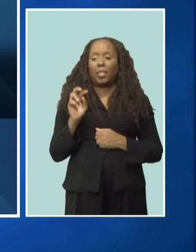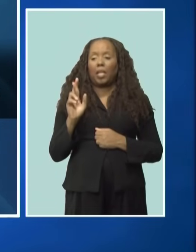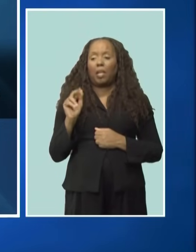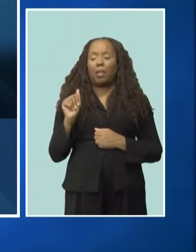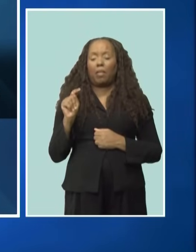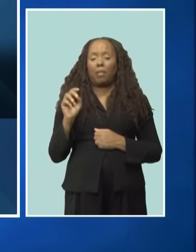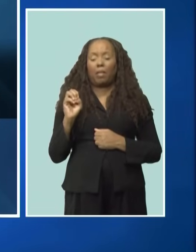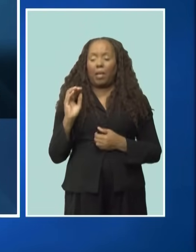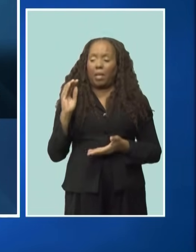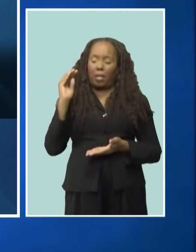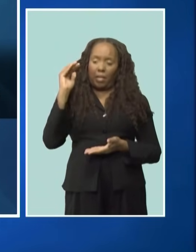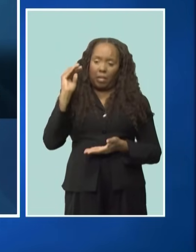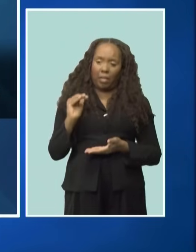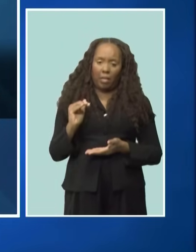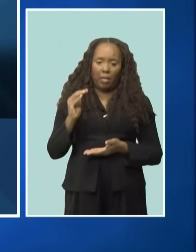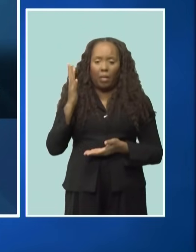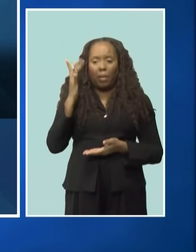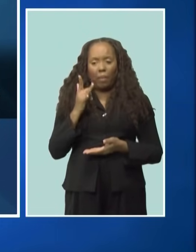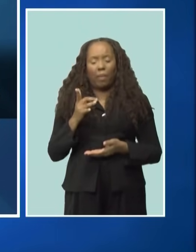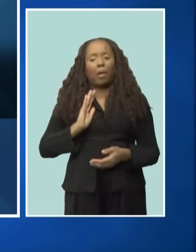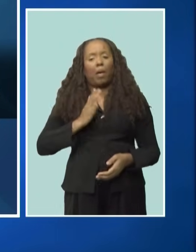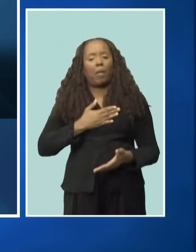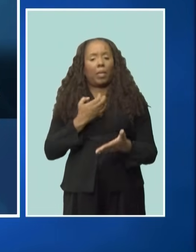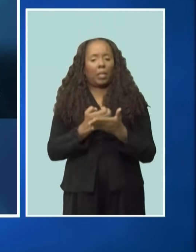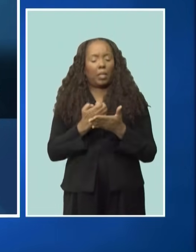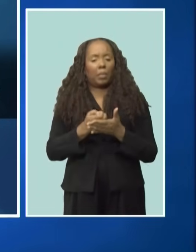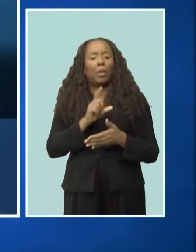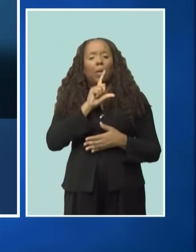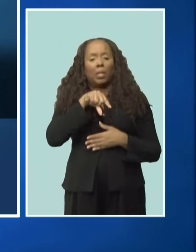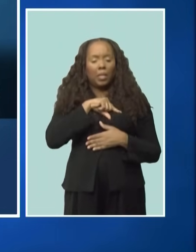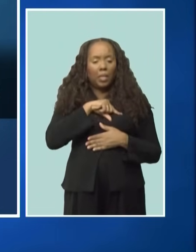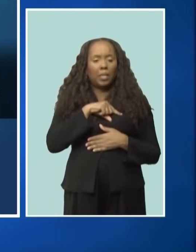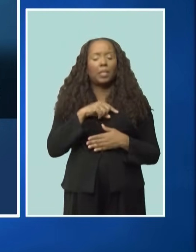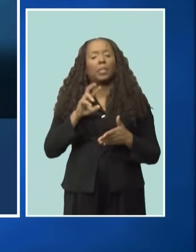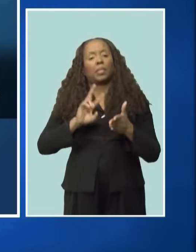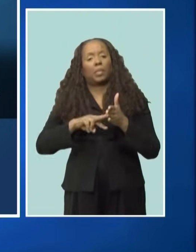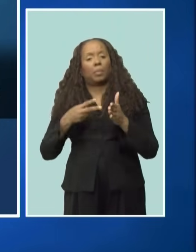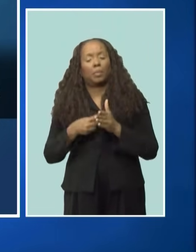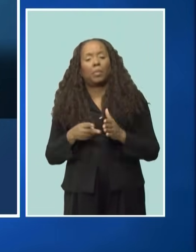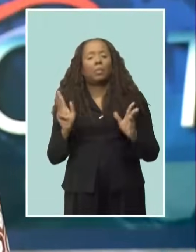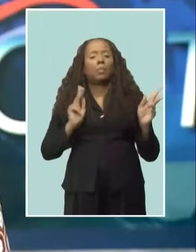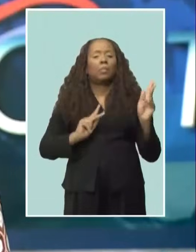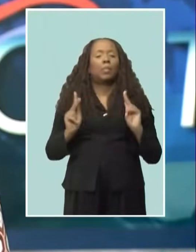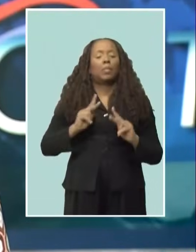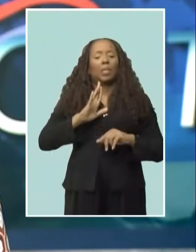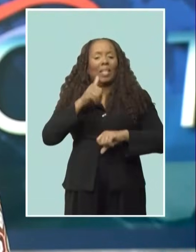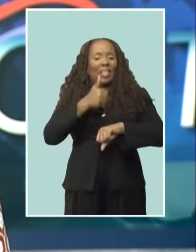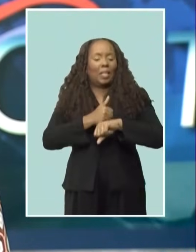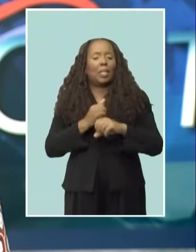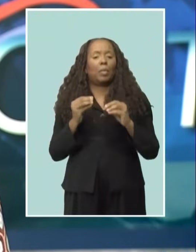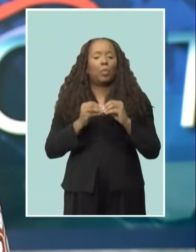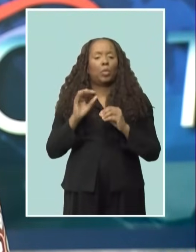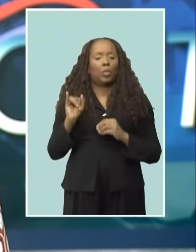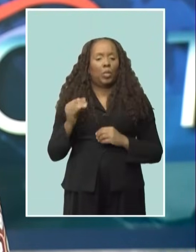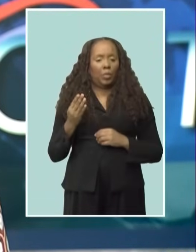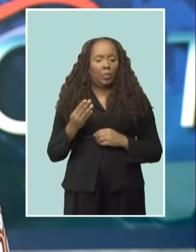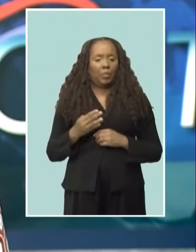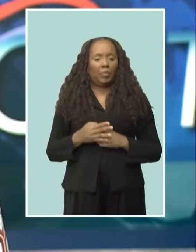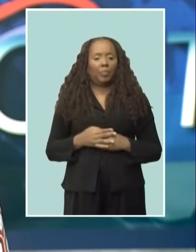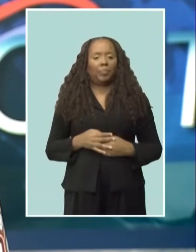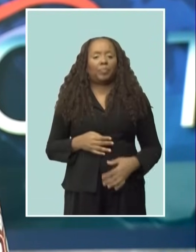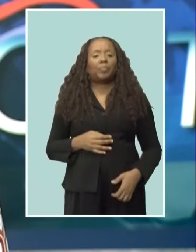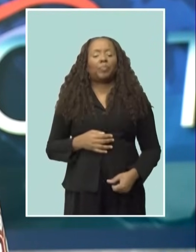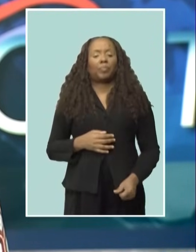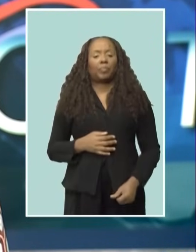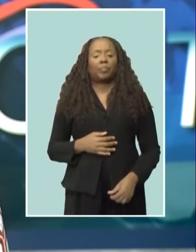overall credit quality, and as a result, we are seeing more jobs being created. Minister Strachan added government